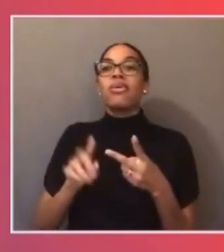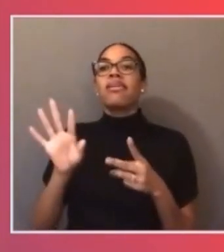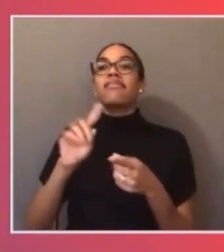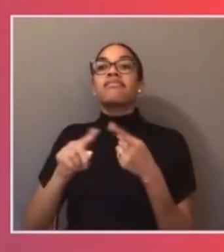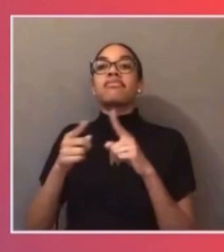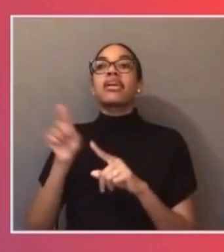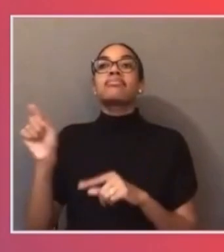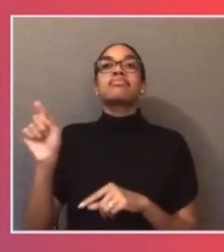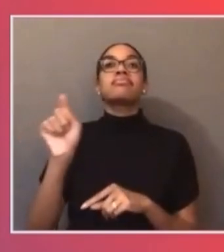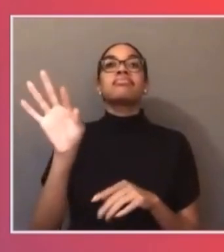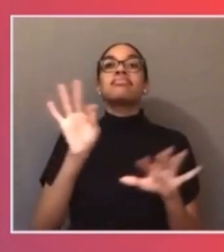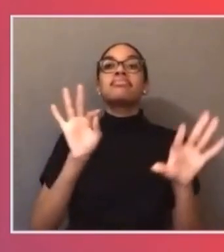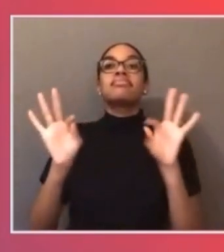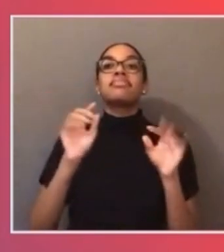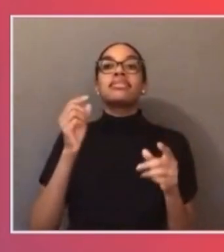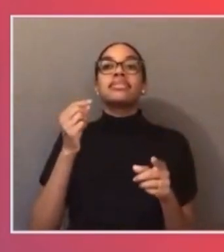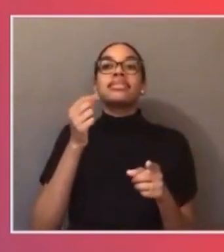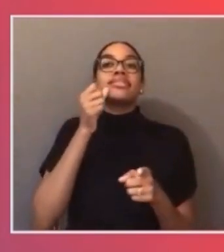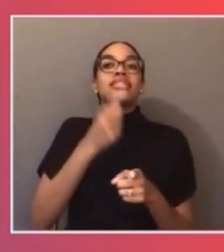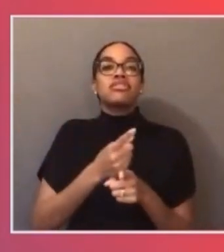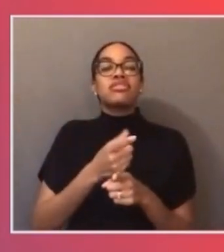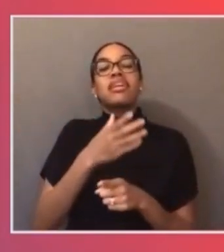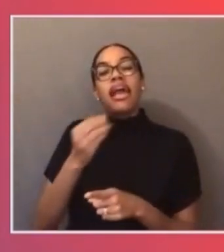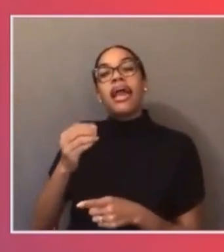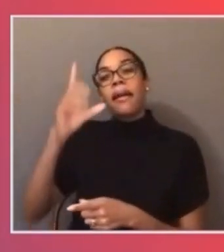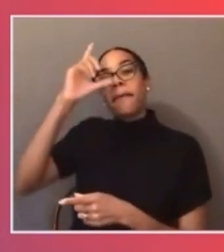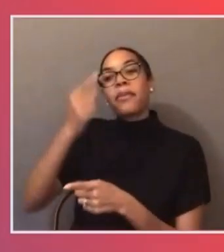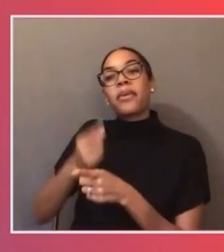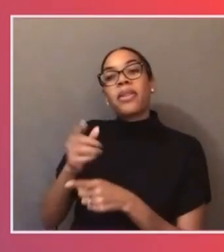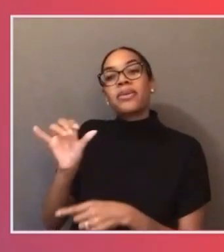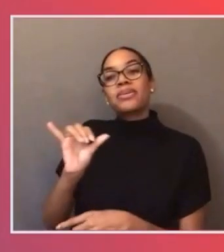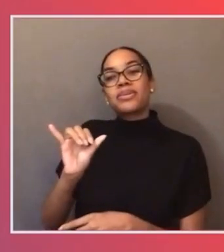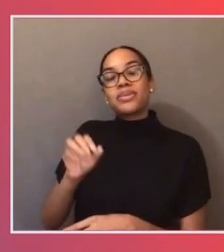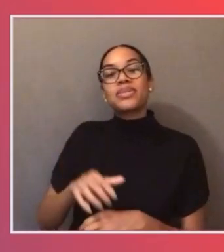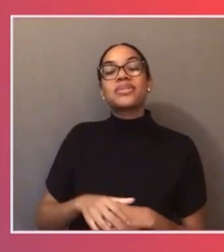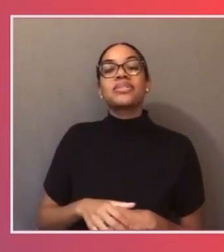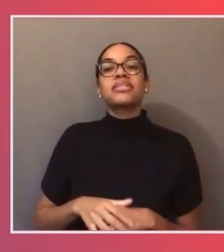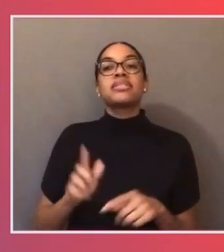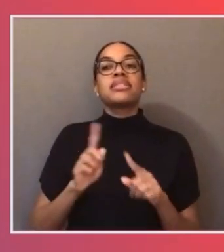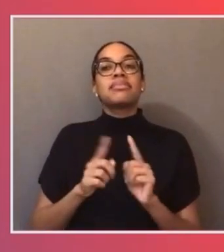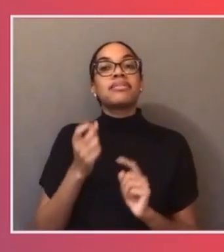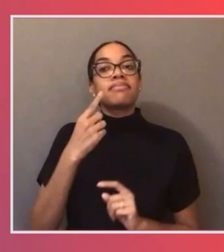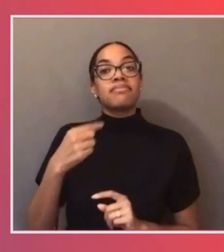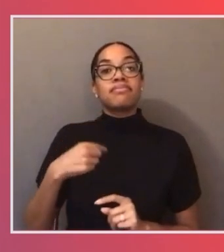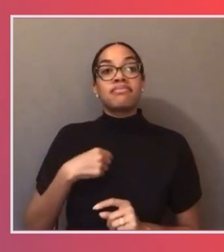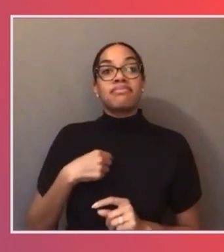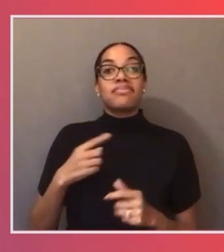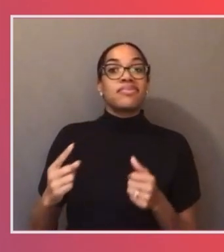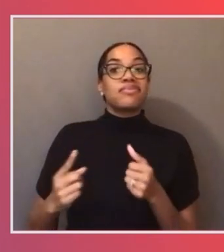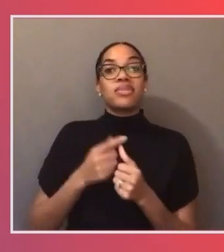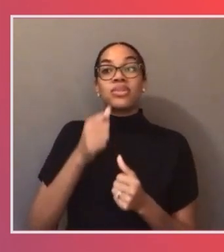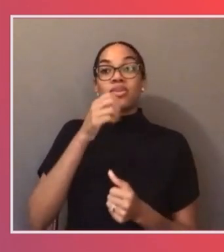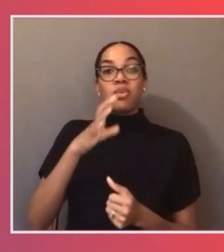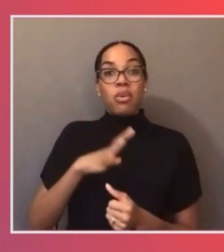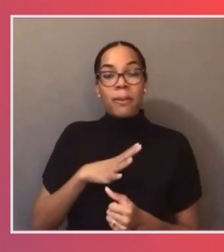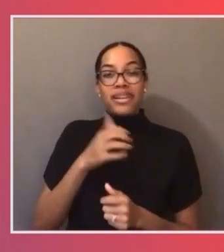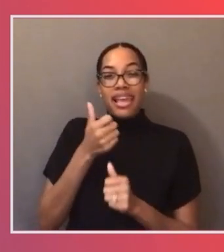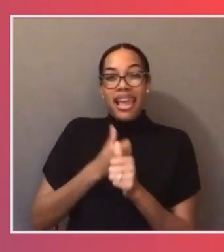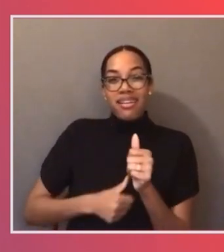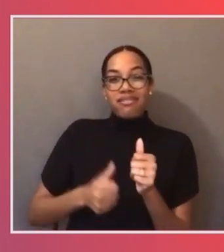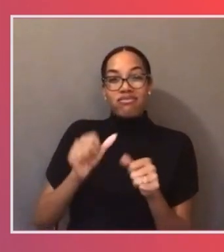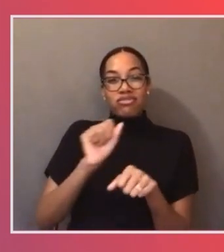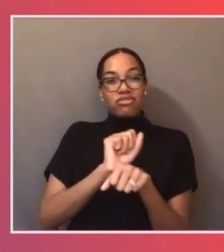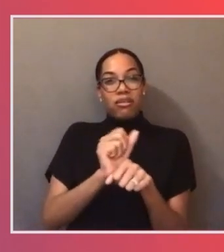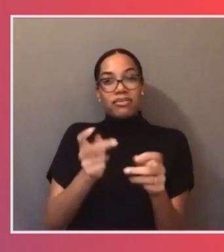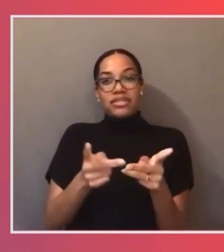But I've been the first woman in almost every position I've had. And my mother used to have many sayings.